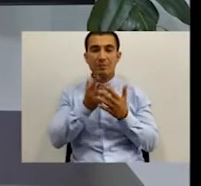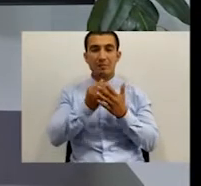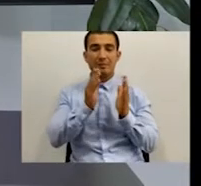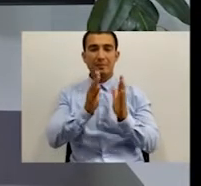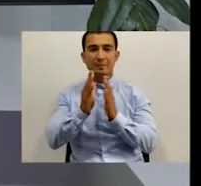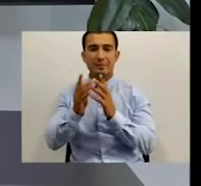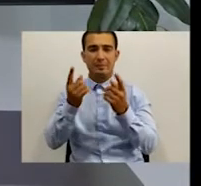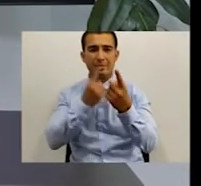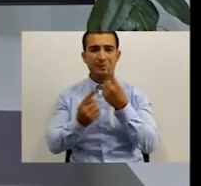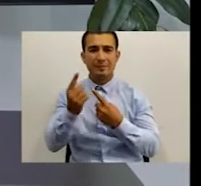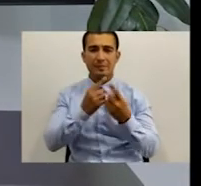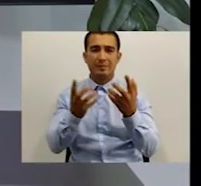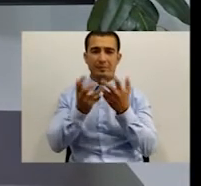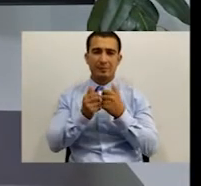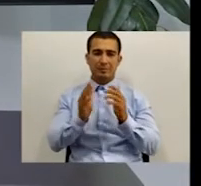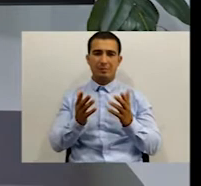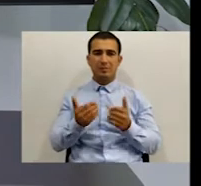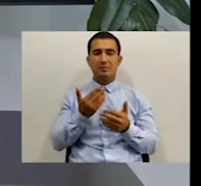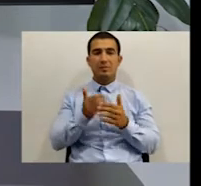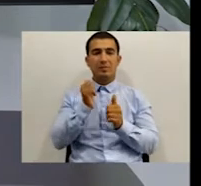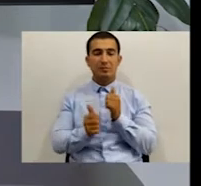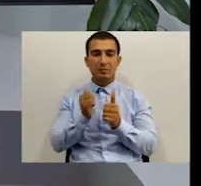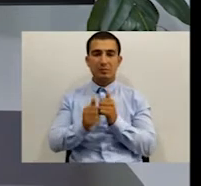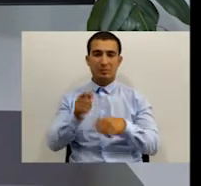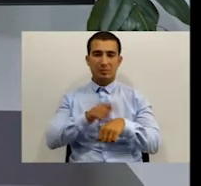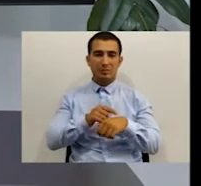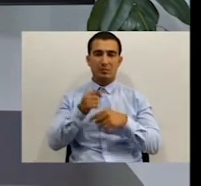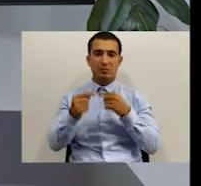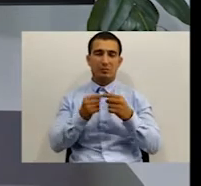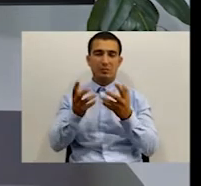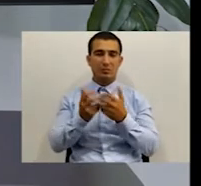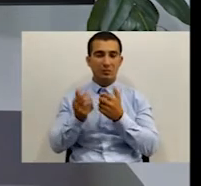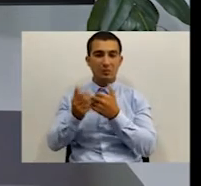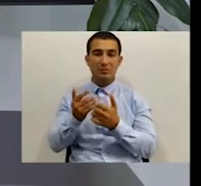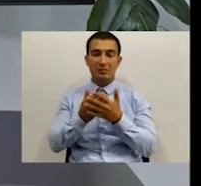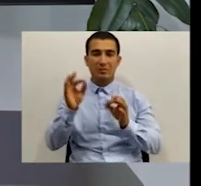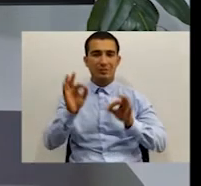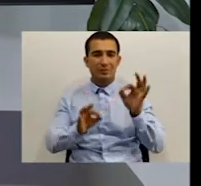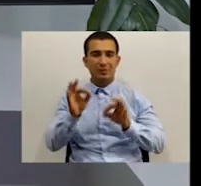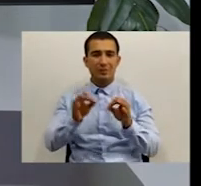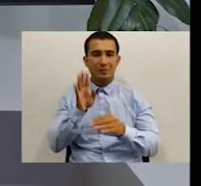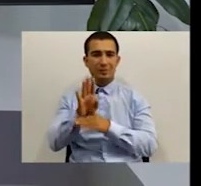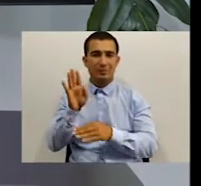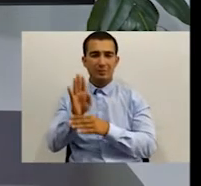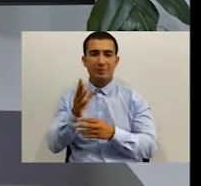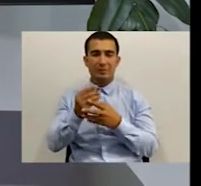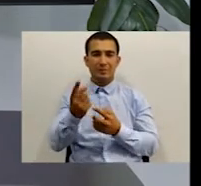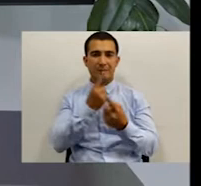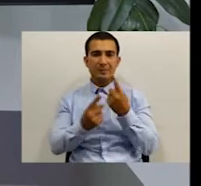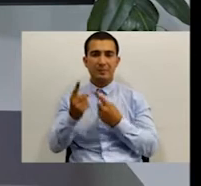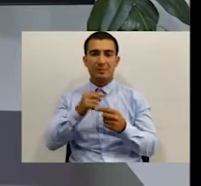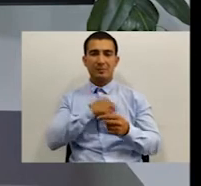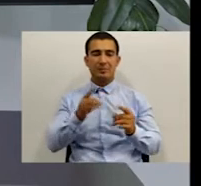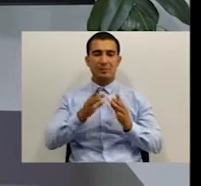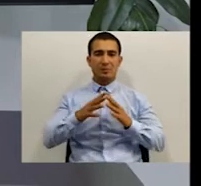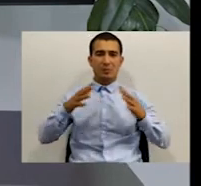qabul qiladi x ketma-ketlik navbati bilan bir-birlikka oshiradi qiymatini har safar forward ya'ni chizish